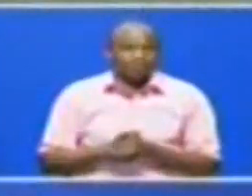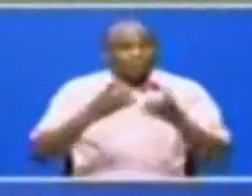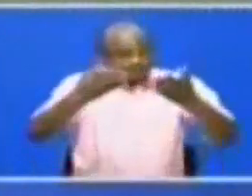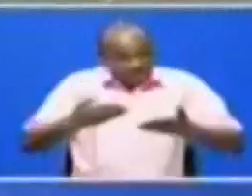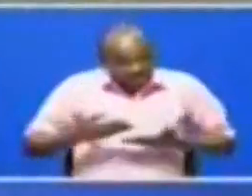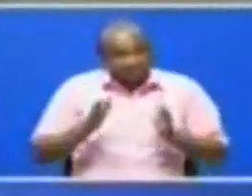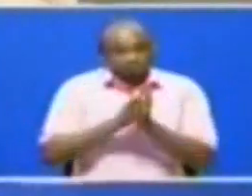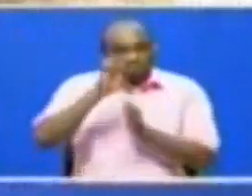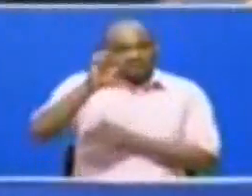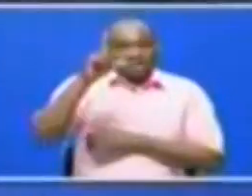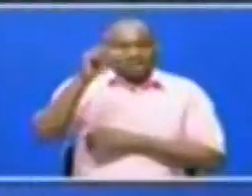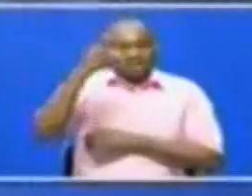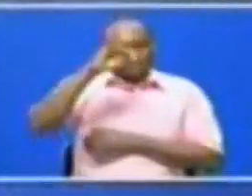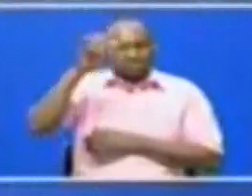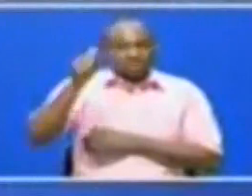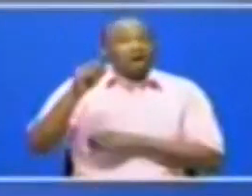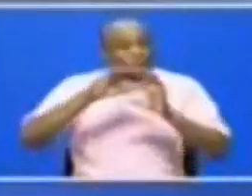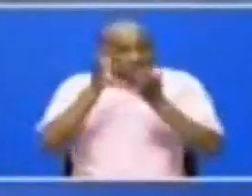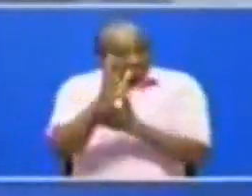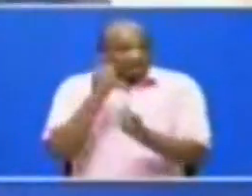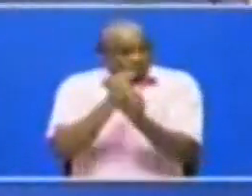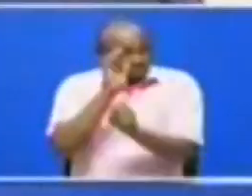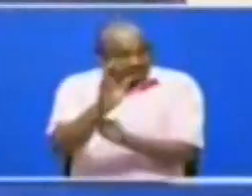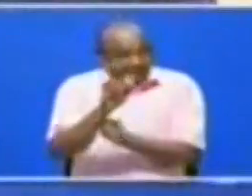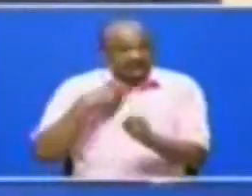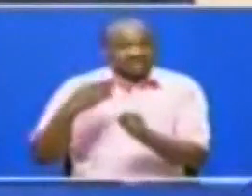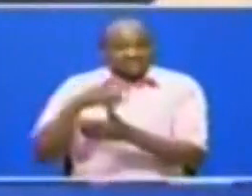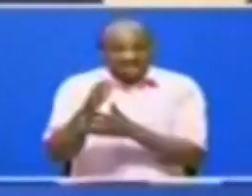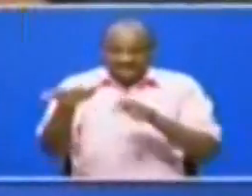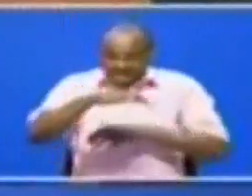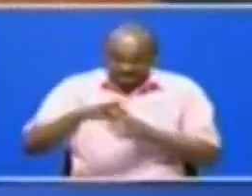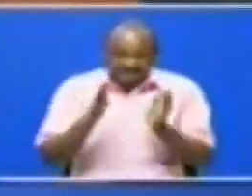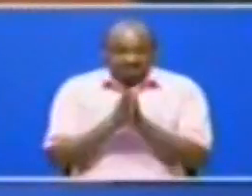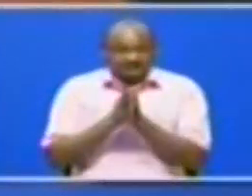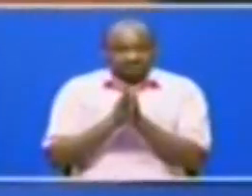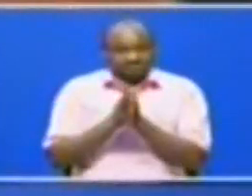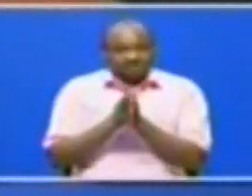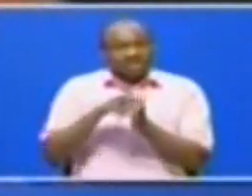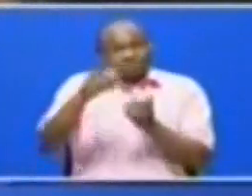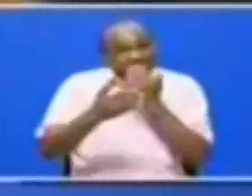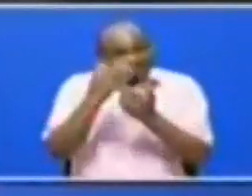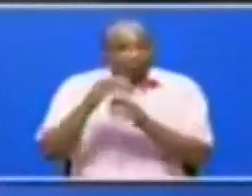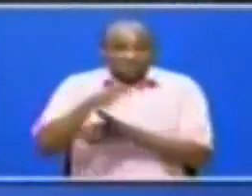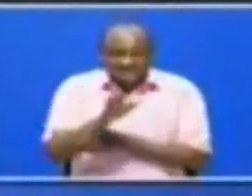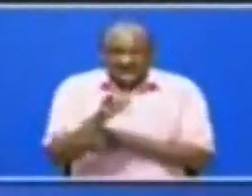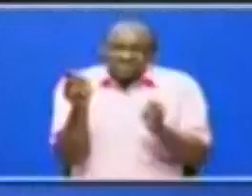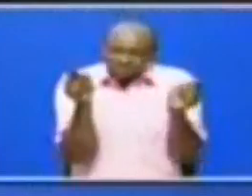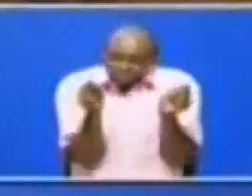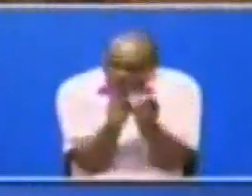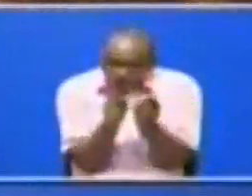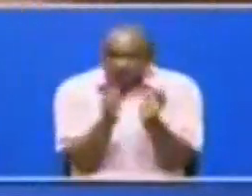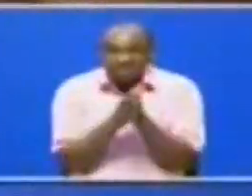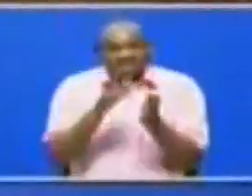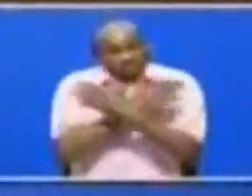Welcome to Elijah's world, where part of his job description at the snake park is taking care of the snakes. Snakes that are too small and that cunningly